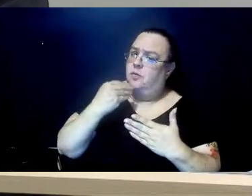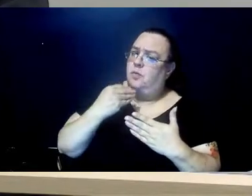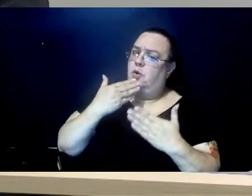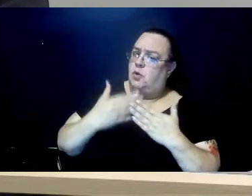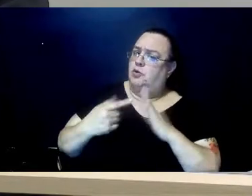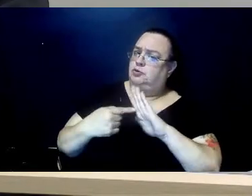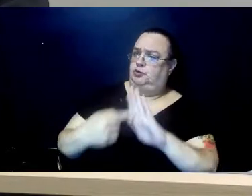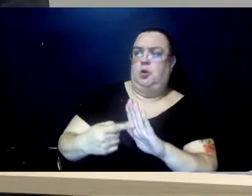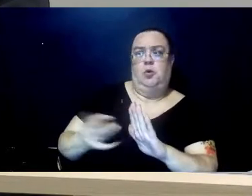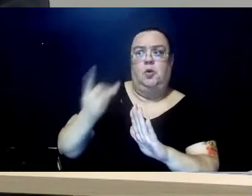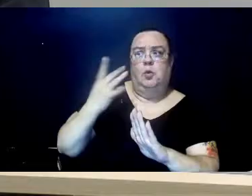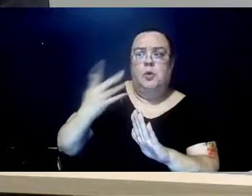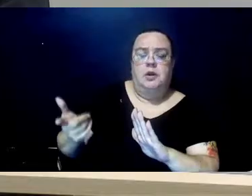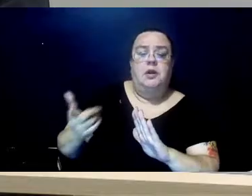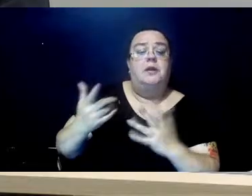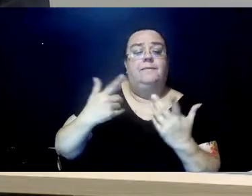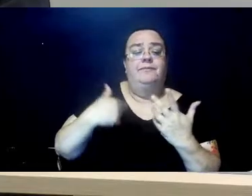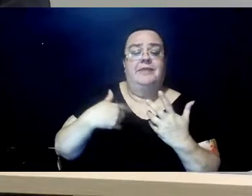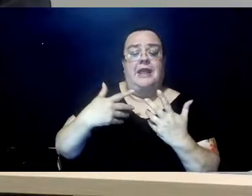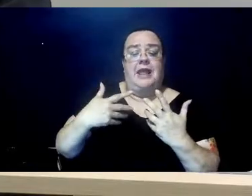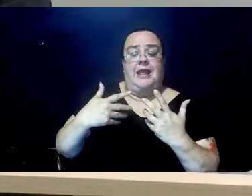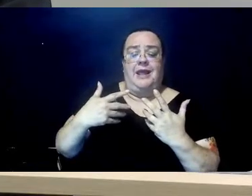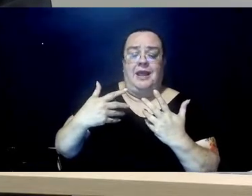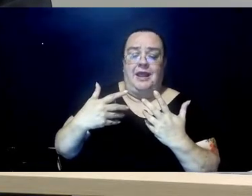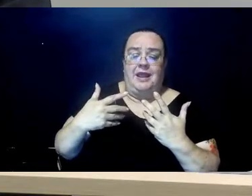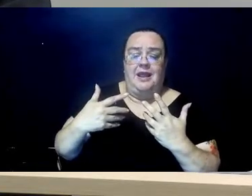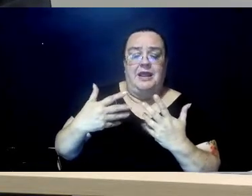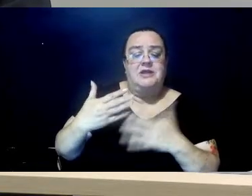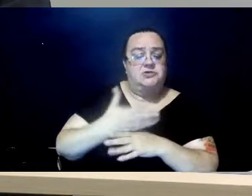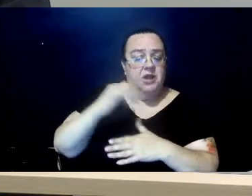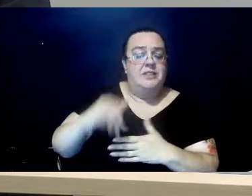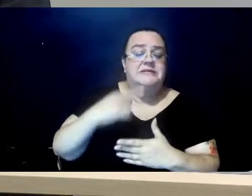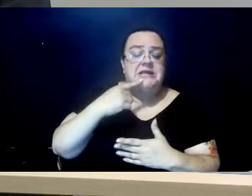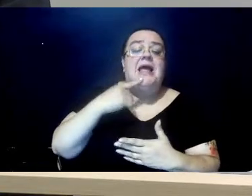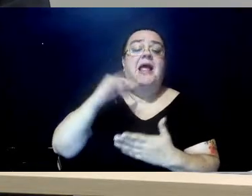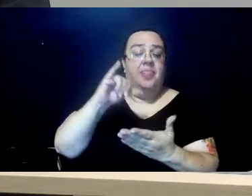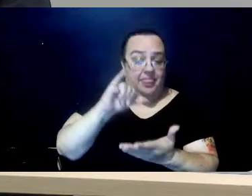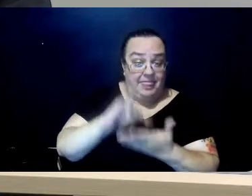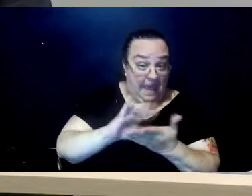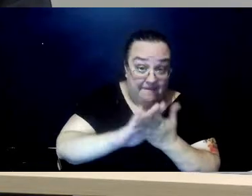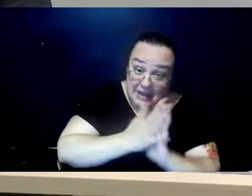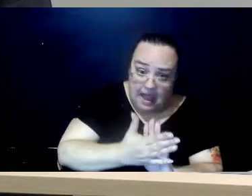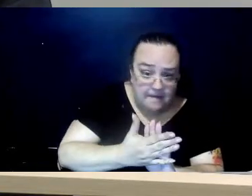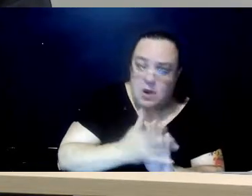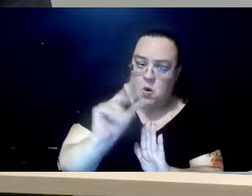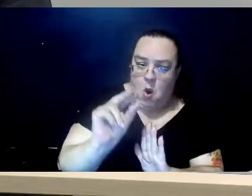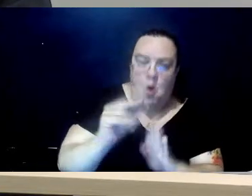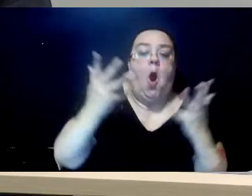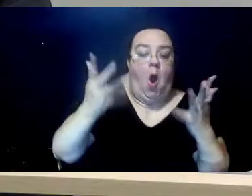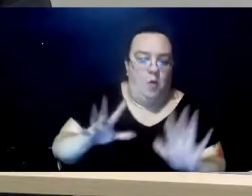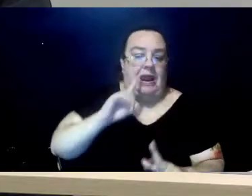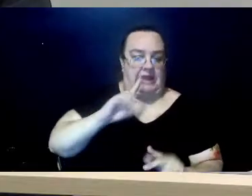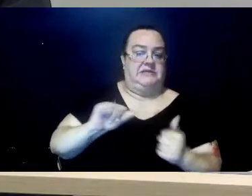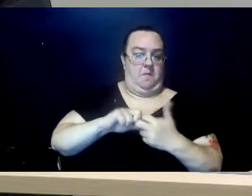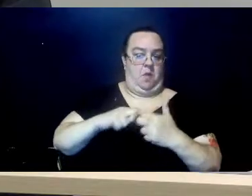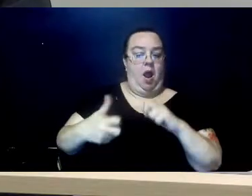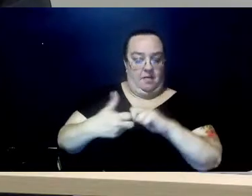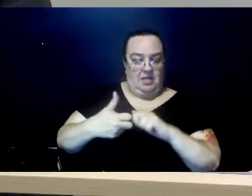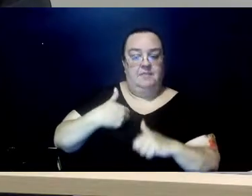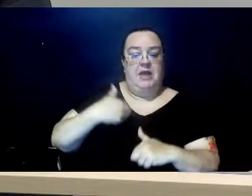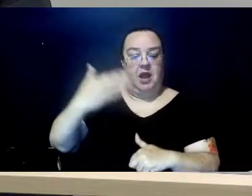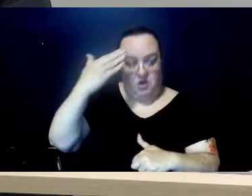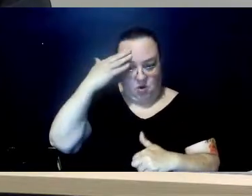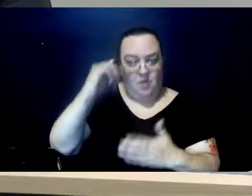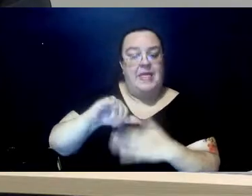I share that to say this is becoming a problem. This is a problem. It's not becoming, it is a problem. I know that Mayor Sidner from Laurel City has